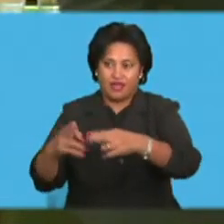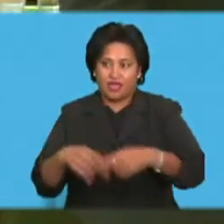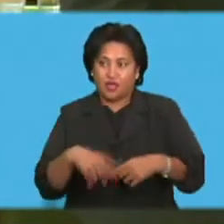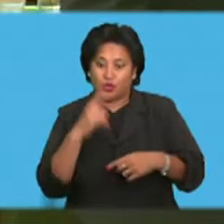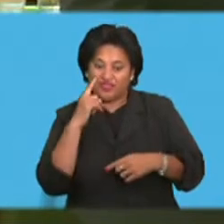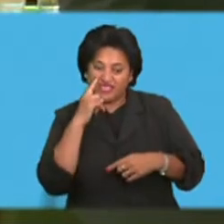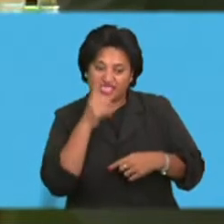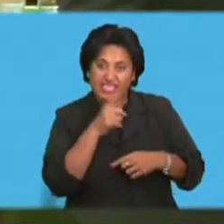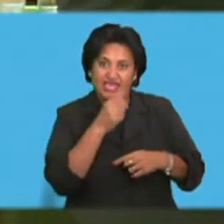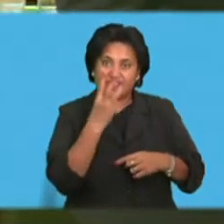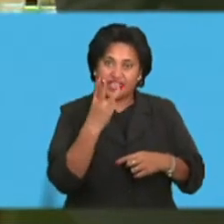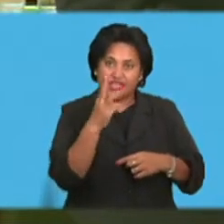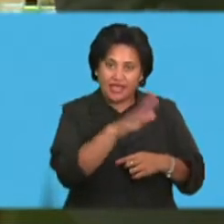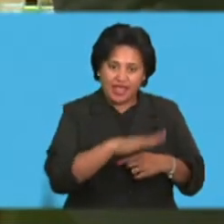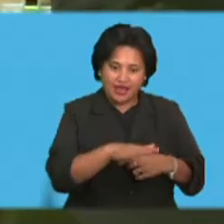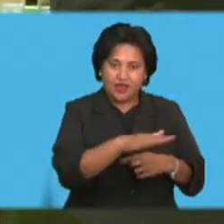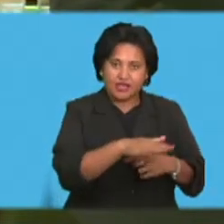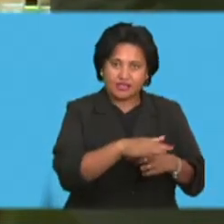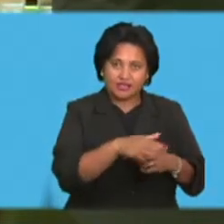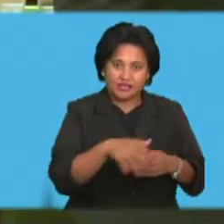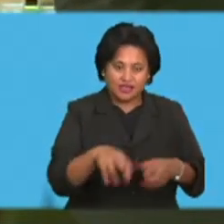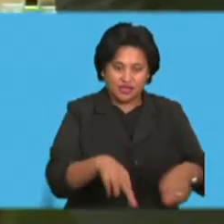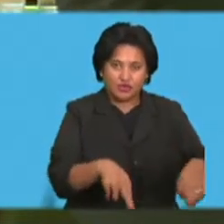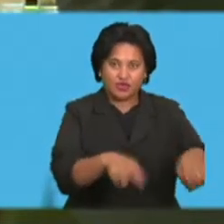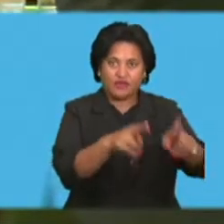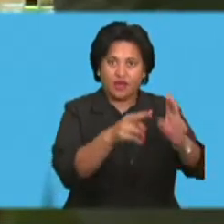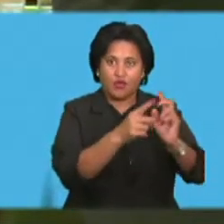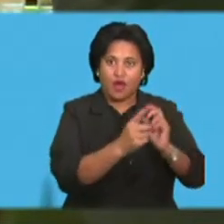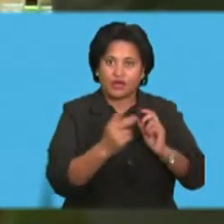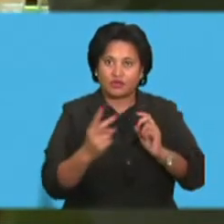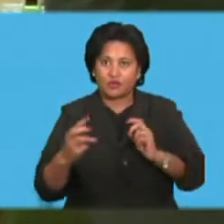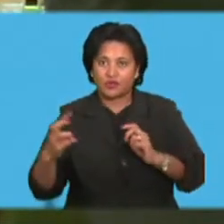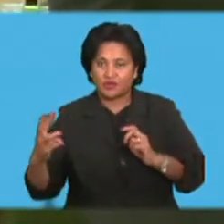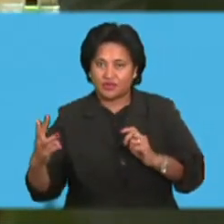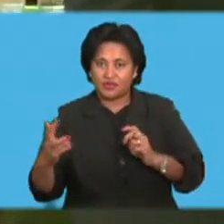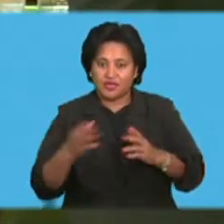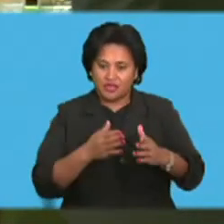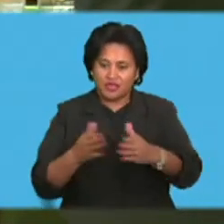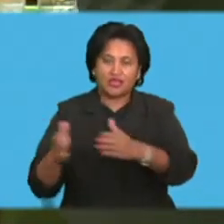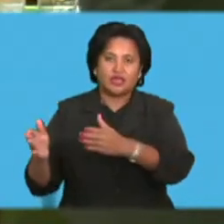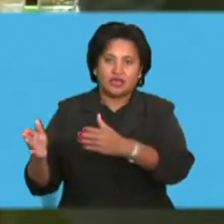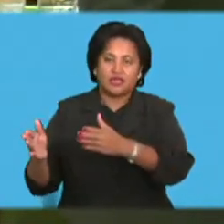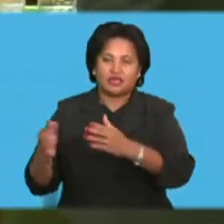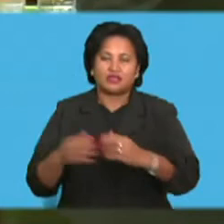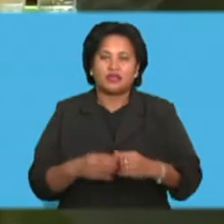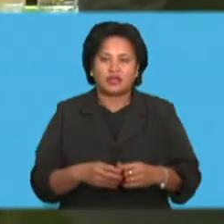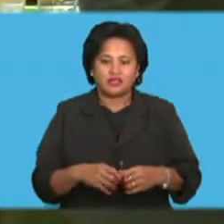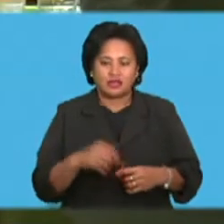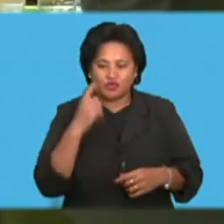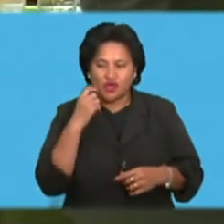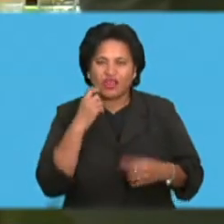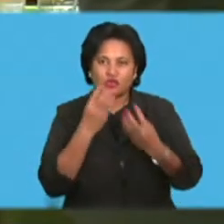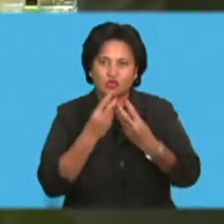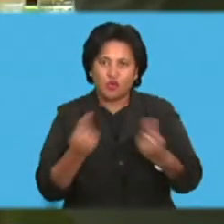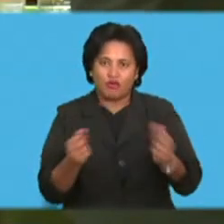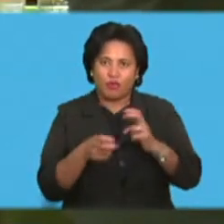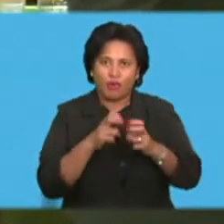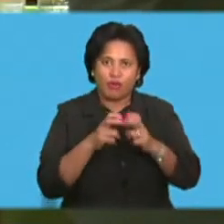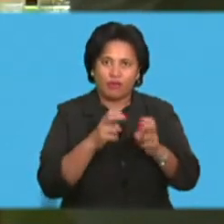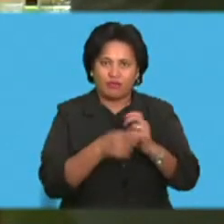three areas which has a negative externality on the nearby plains, Madam Speaker. So we're looking